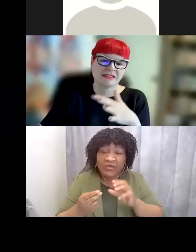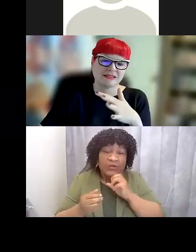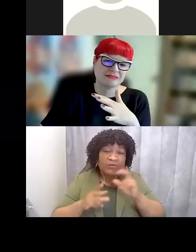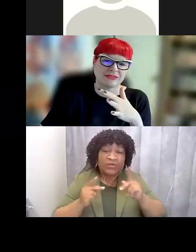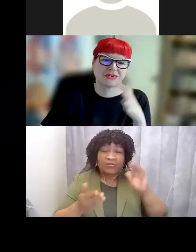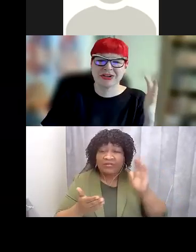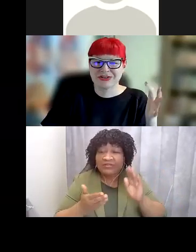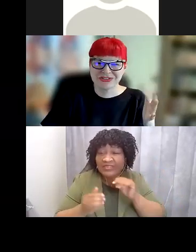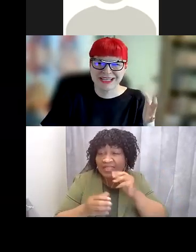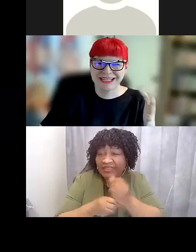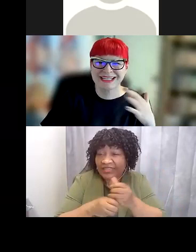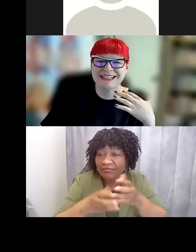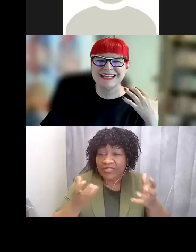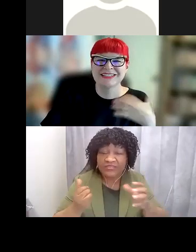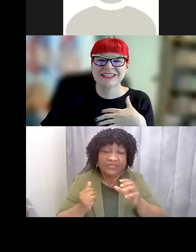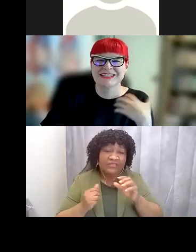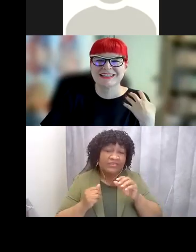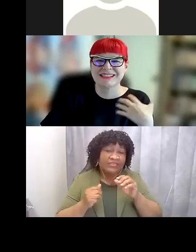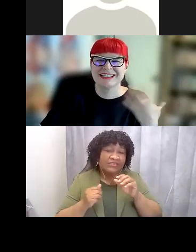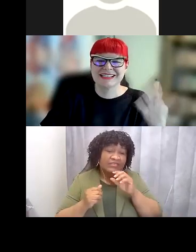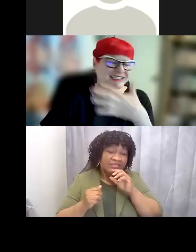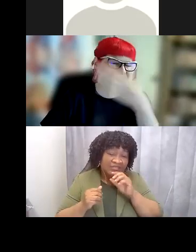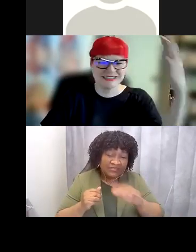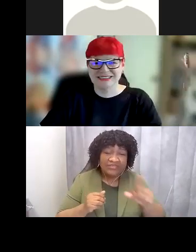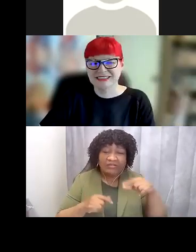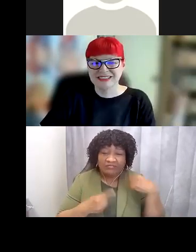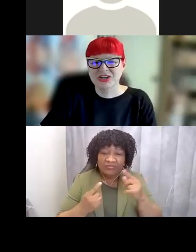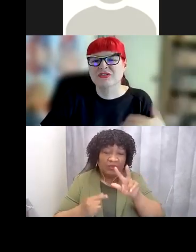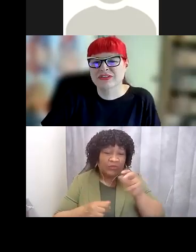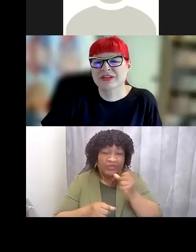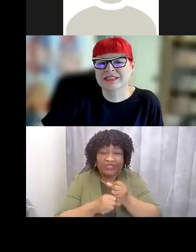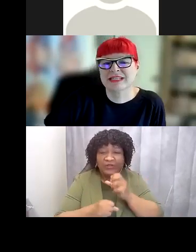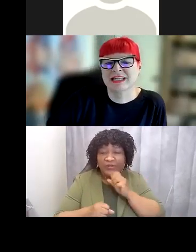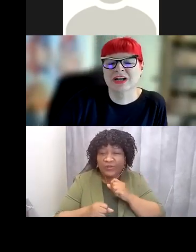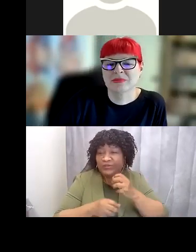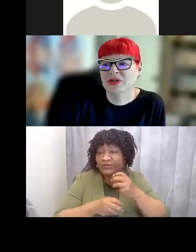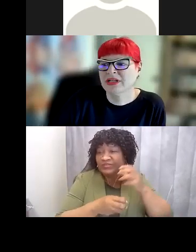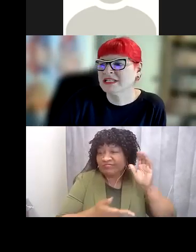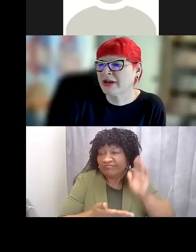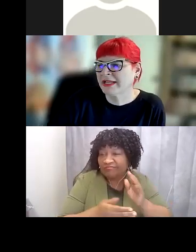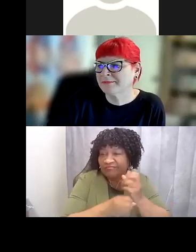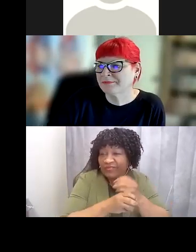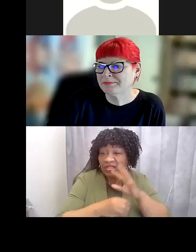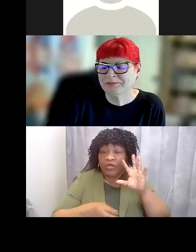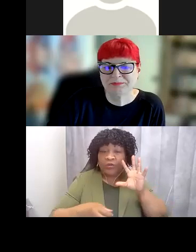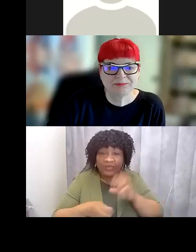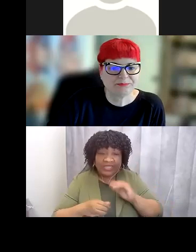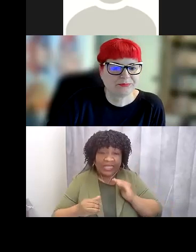less 30-year-olds who get it, just the less COVID there is in our community